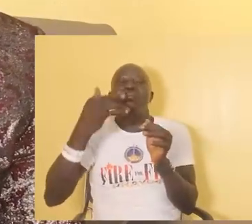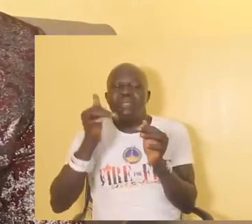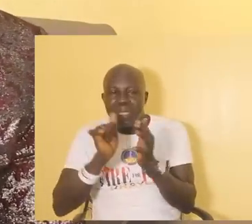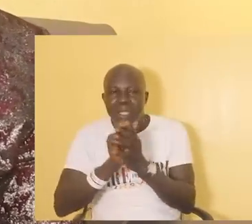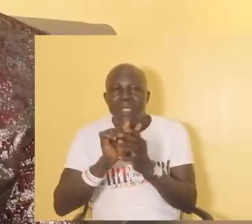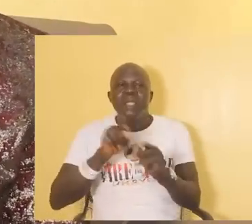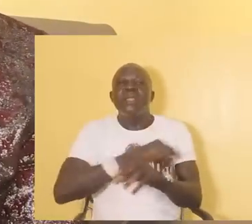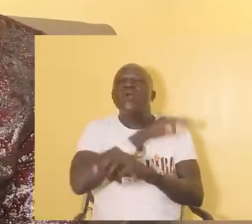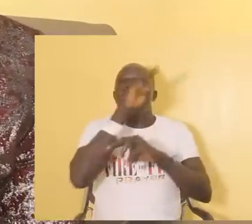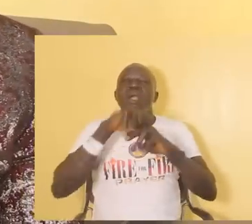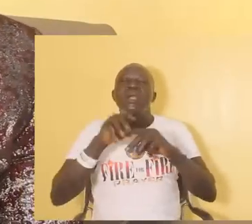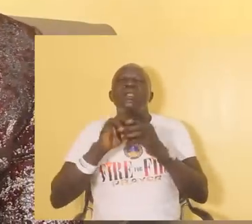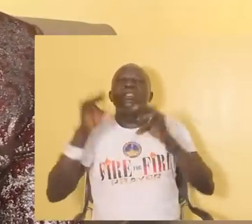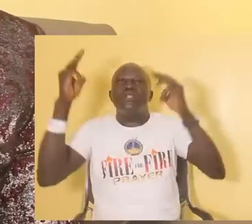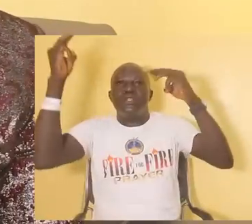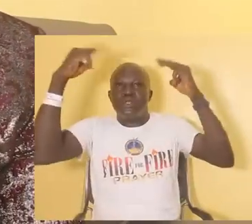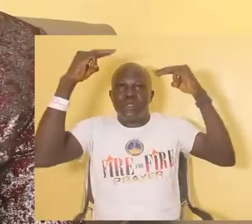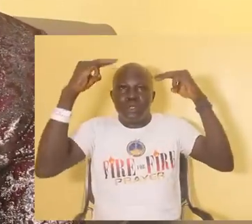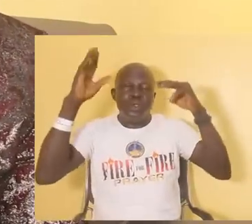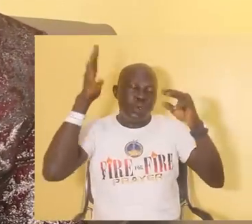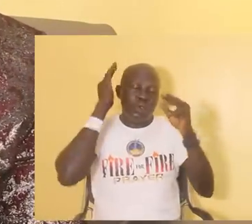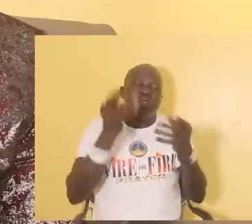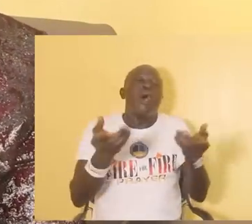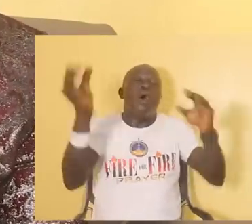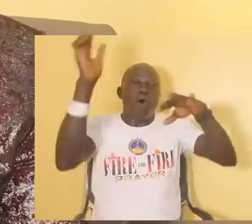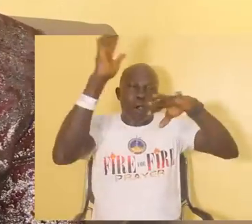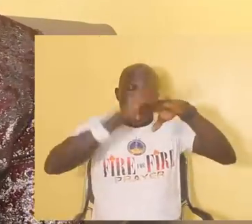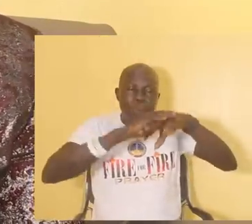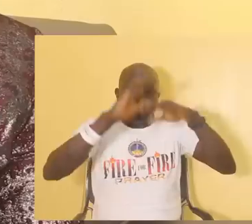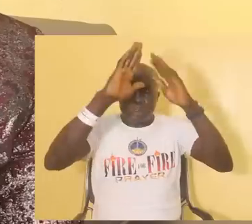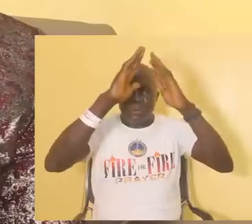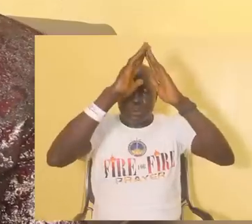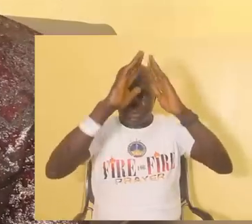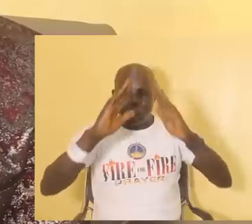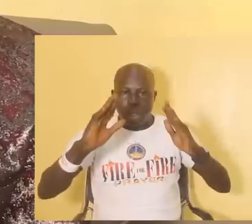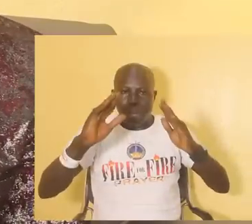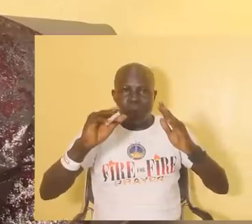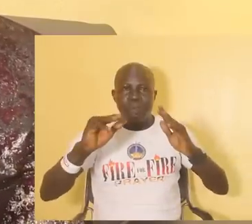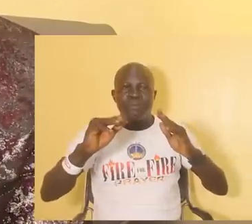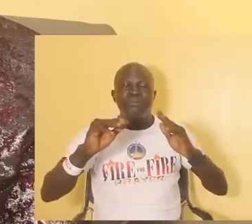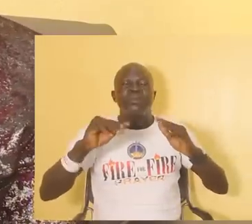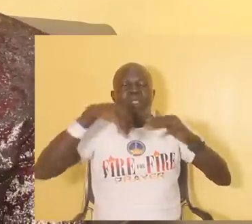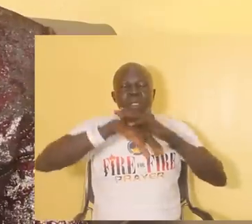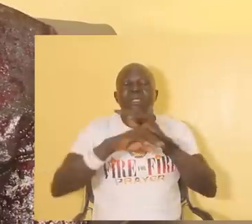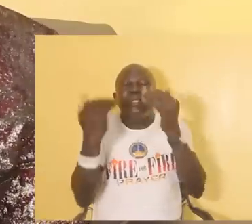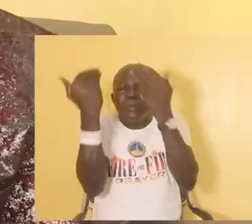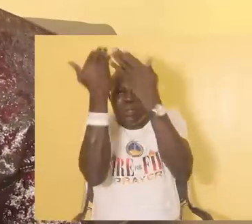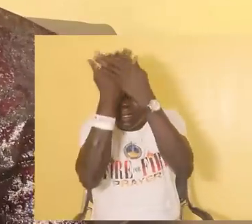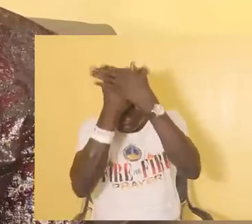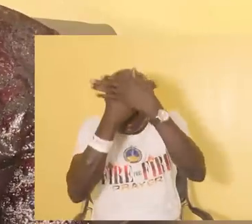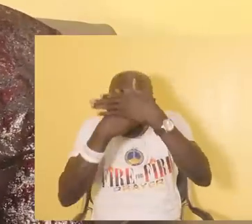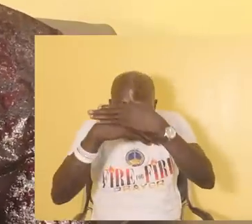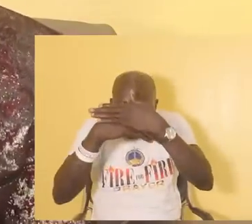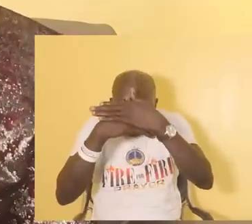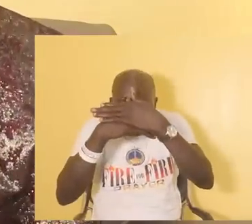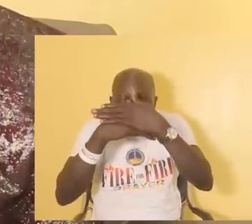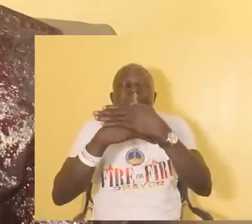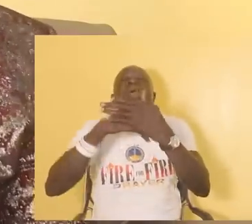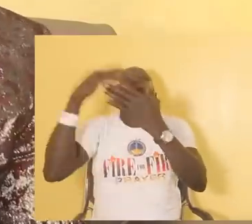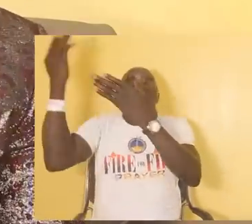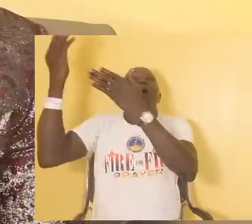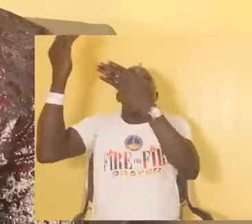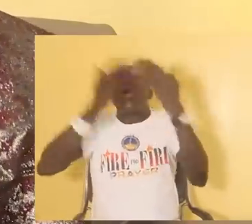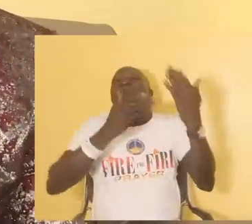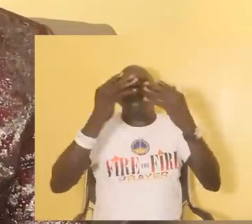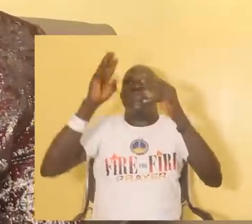the basis say. And when did you shout? Papa say si ibudo. When you shout to the field. Ni oru. In the night. Mana awa bo.